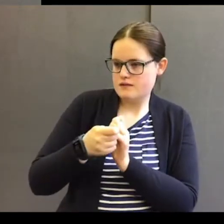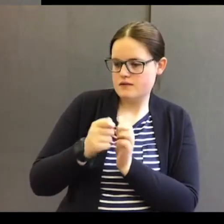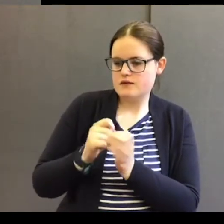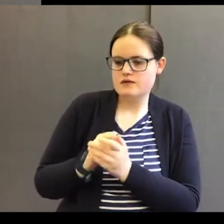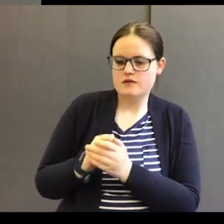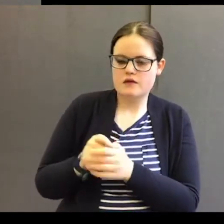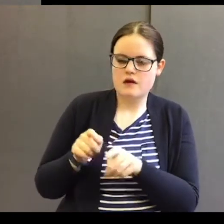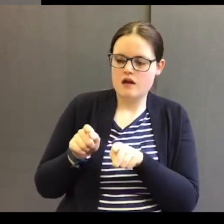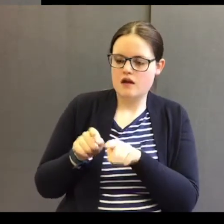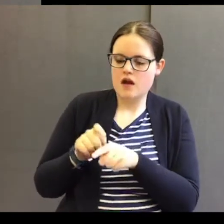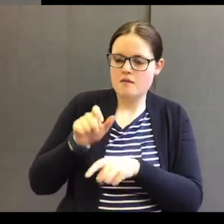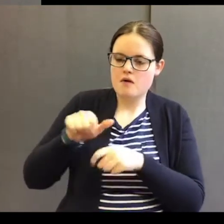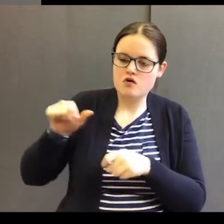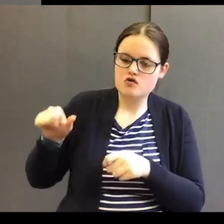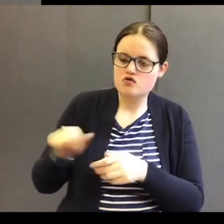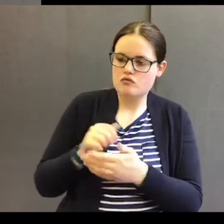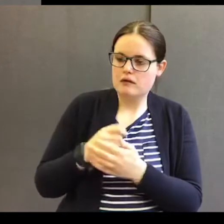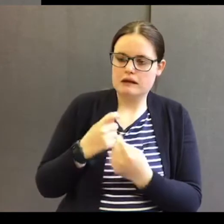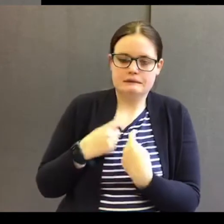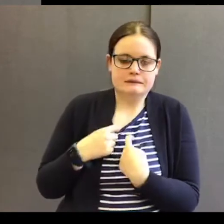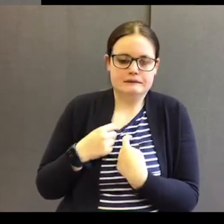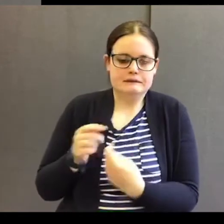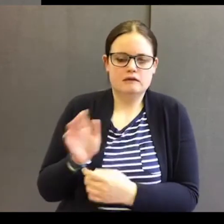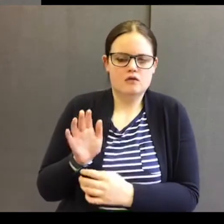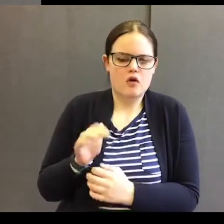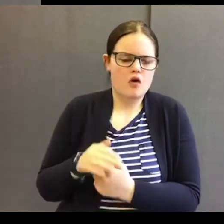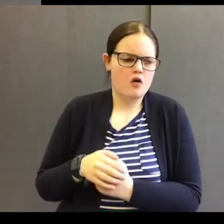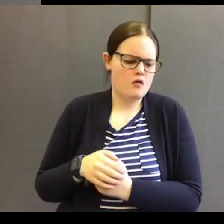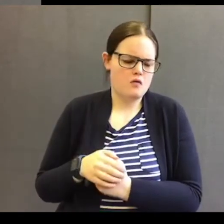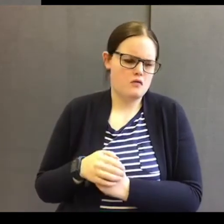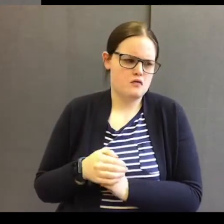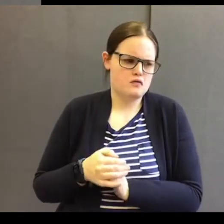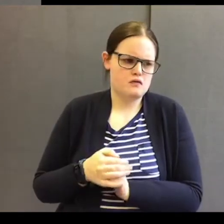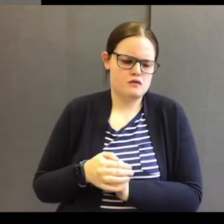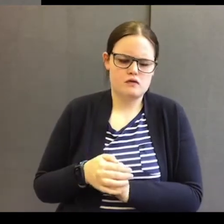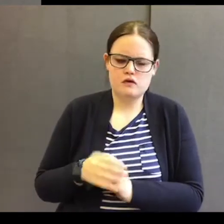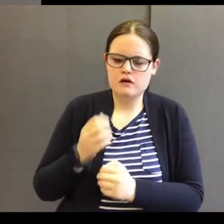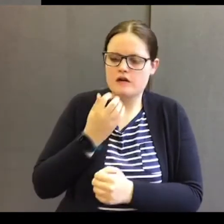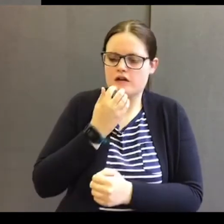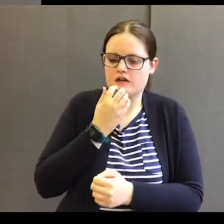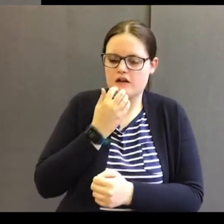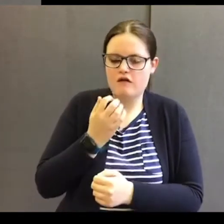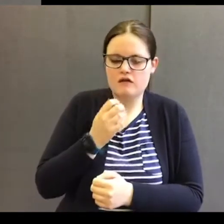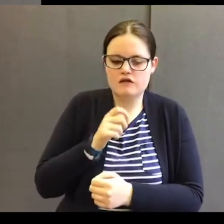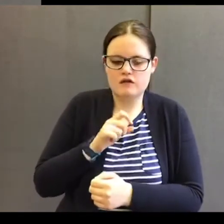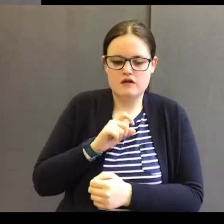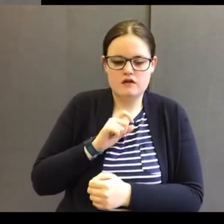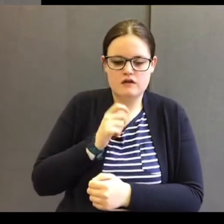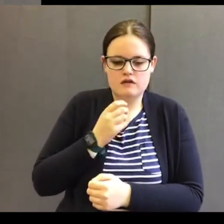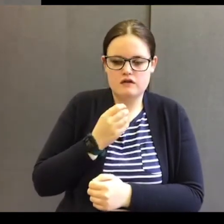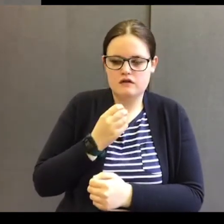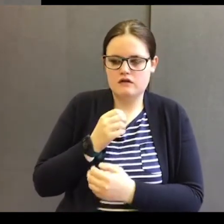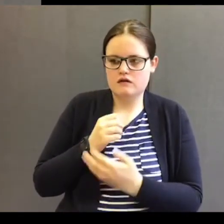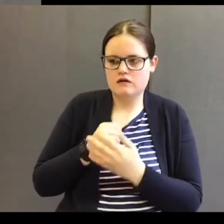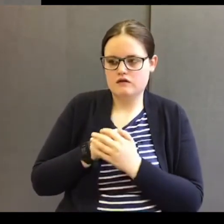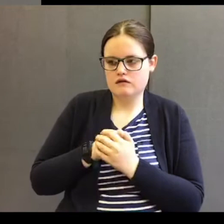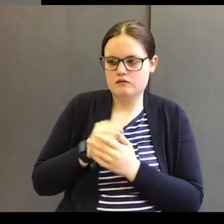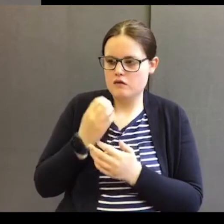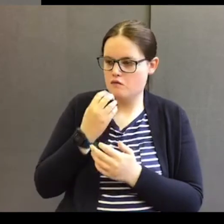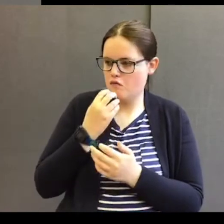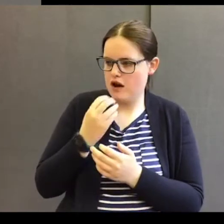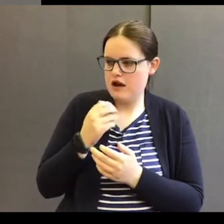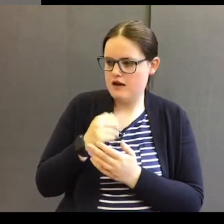canon. As though they should be timid. No, no timidity. Courage,